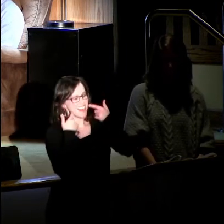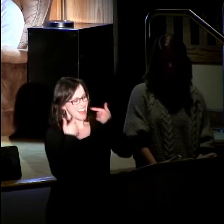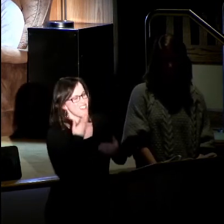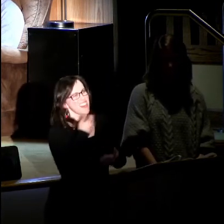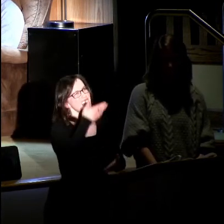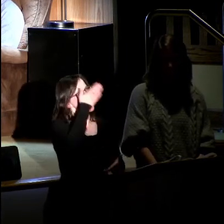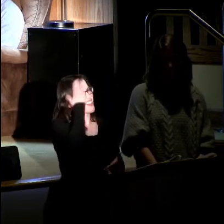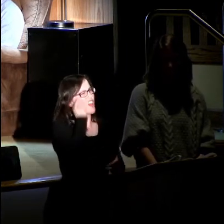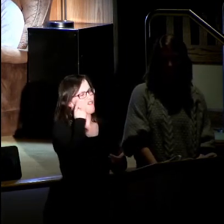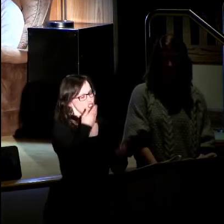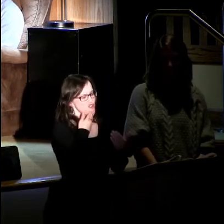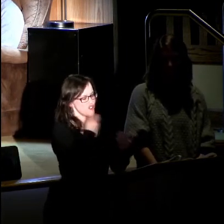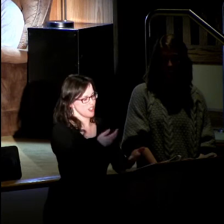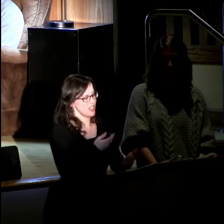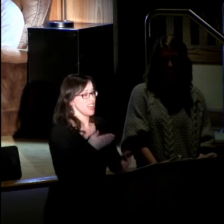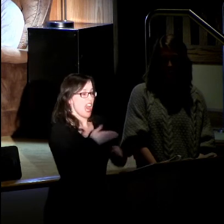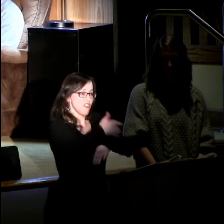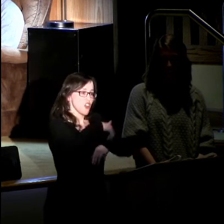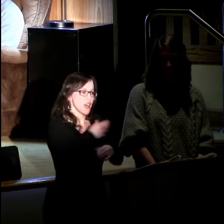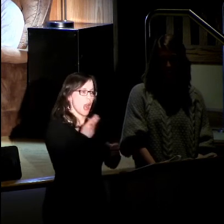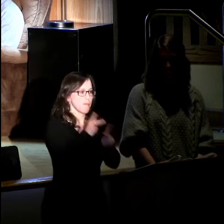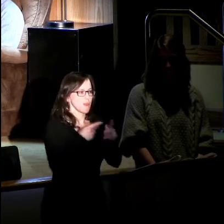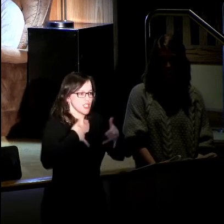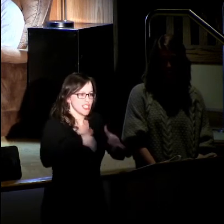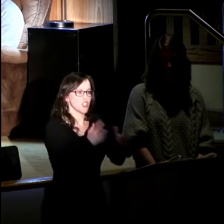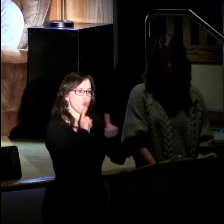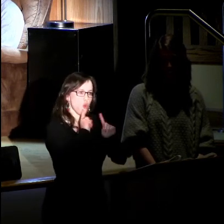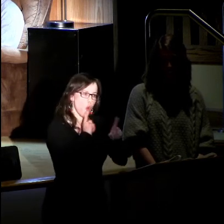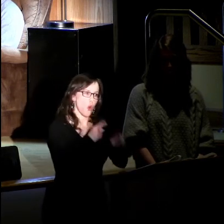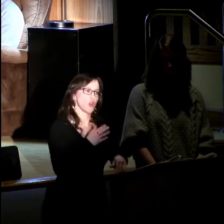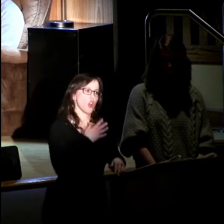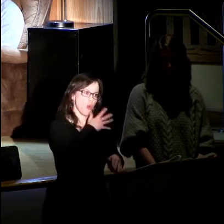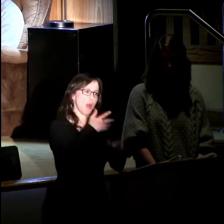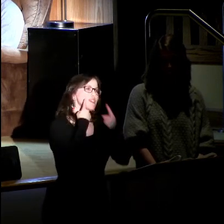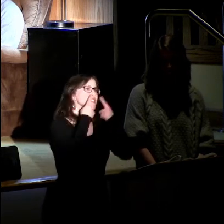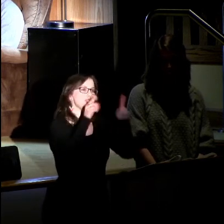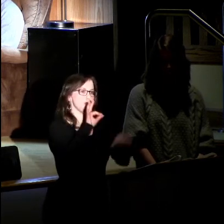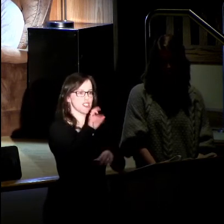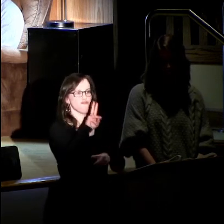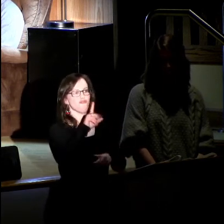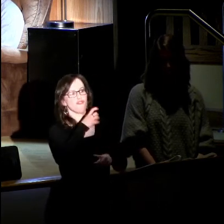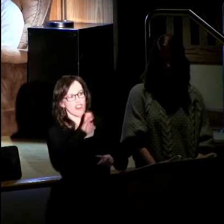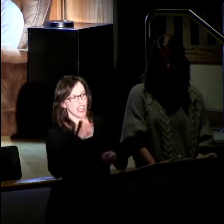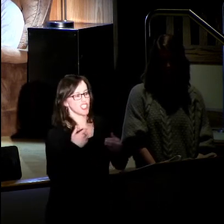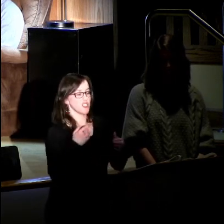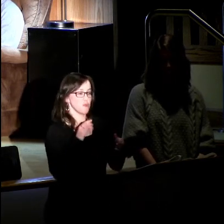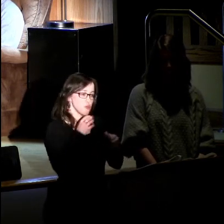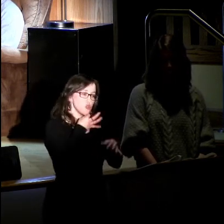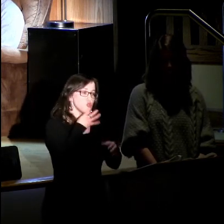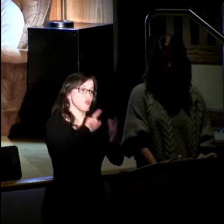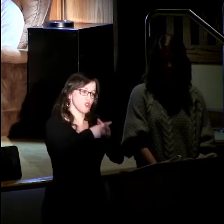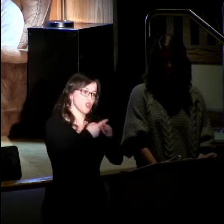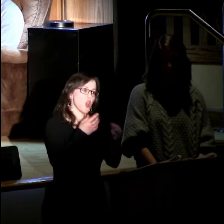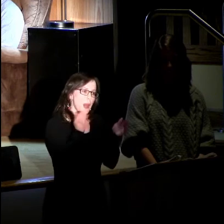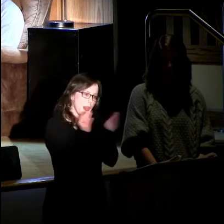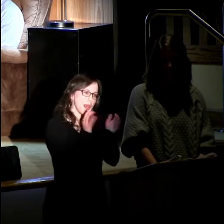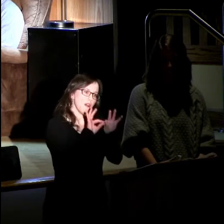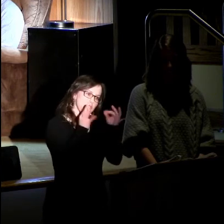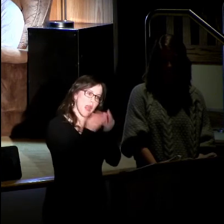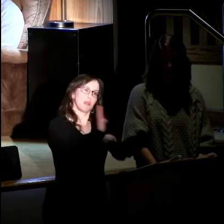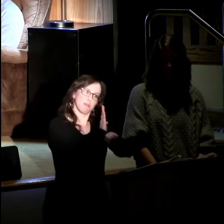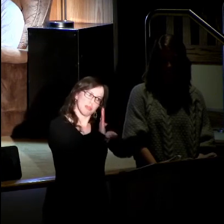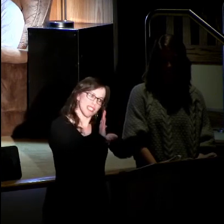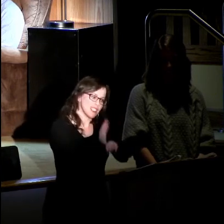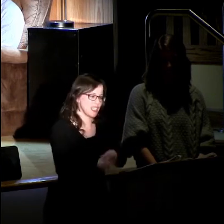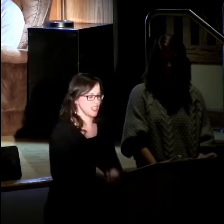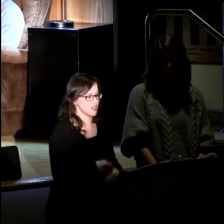began getting more requests for Grandma's famous fudge. And before long, we had quite a little family business going. Then one Sunday night, several